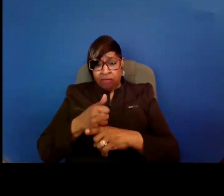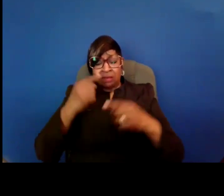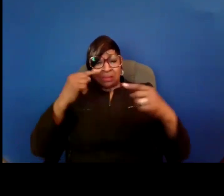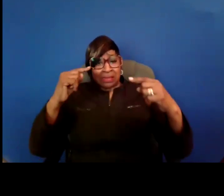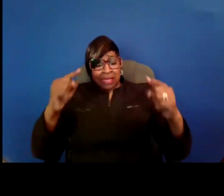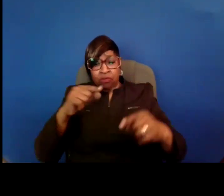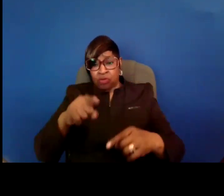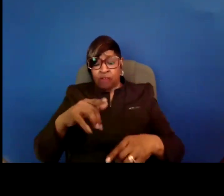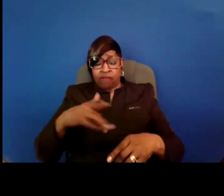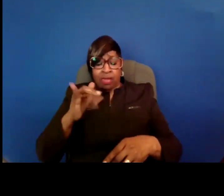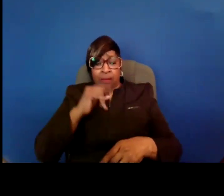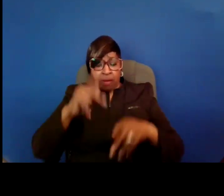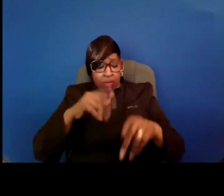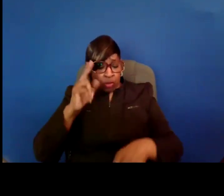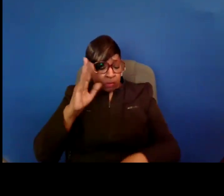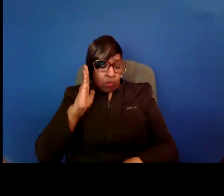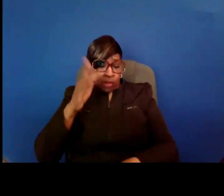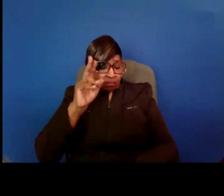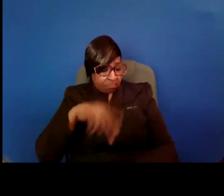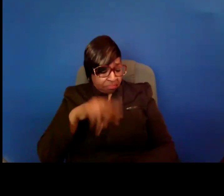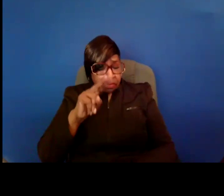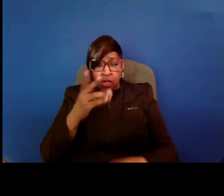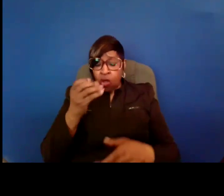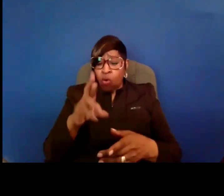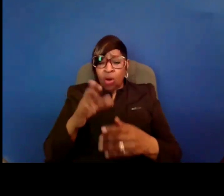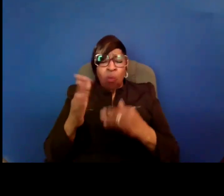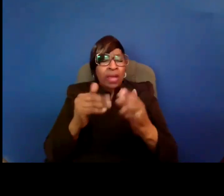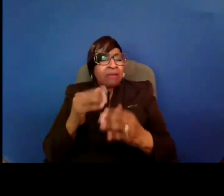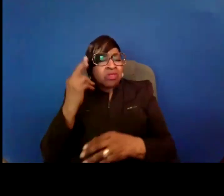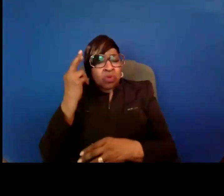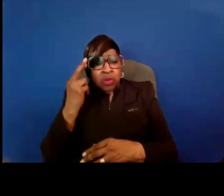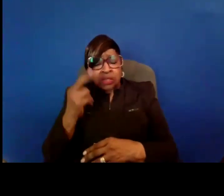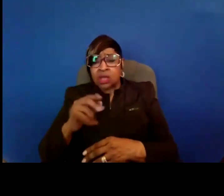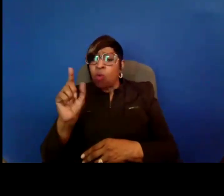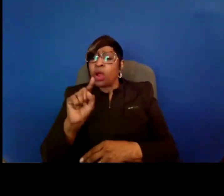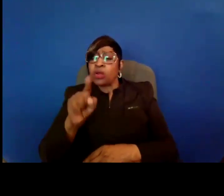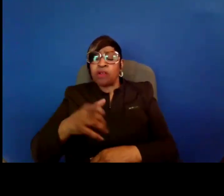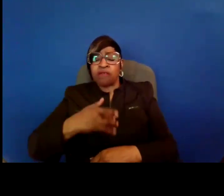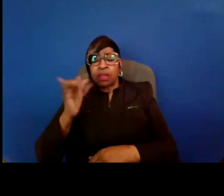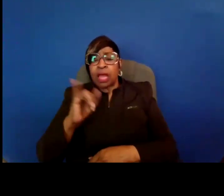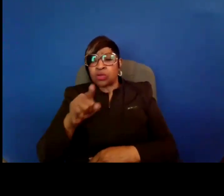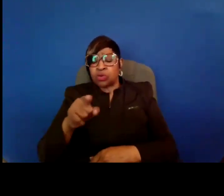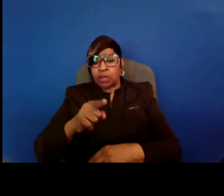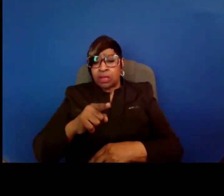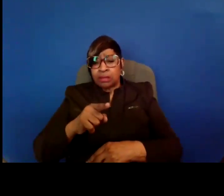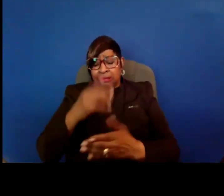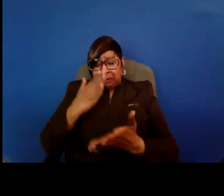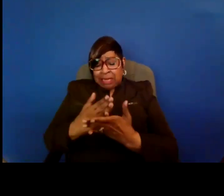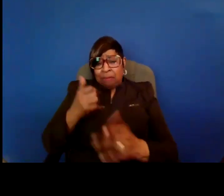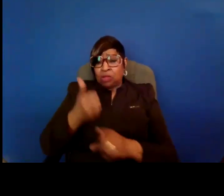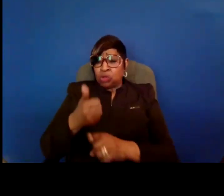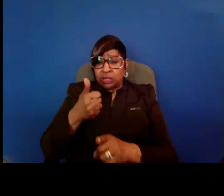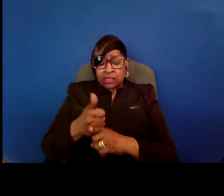being judged, or for whatever reason? Where do you feel like you might be holding yourself back? Or what are some of